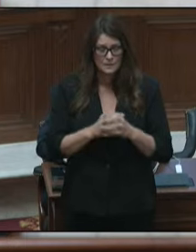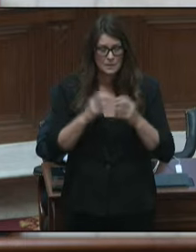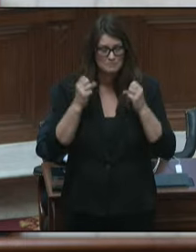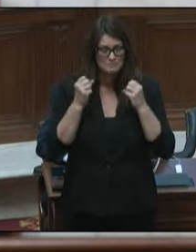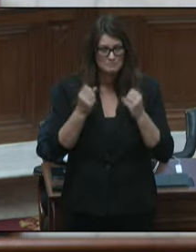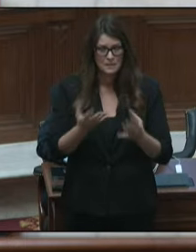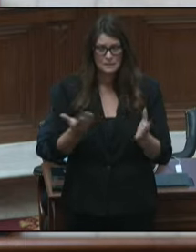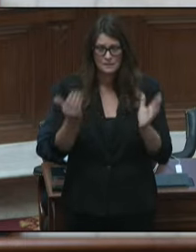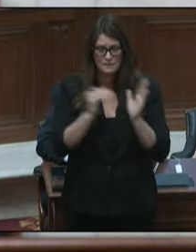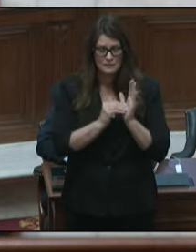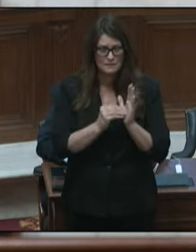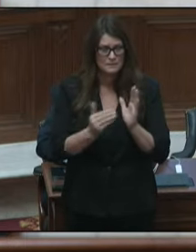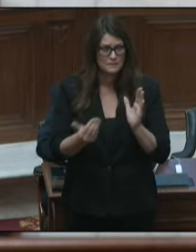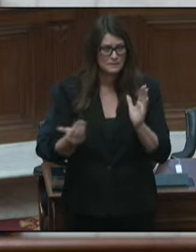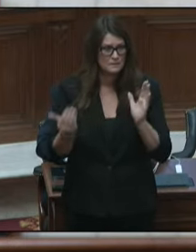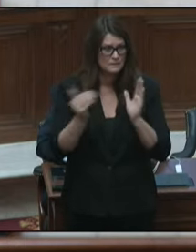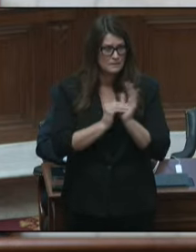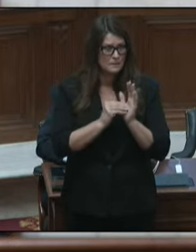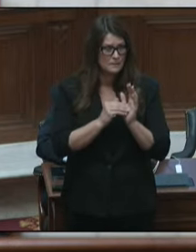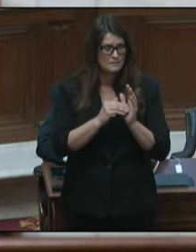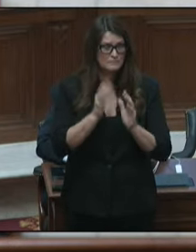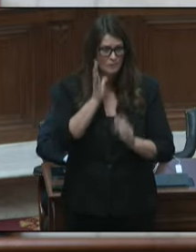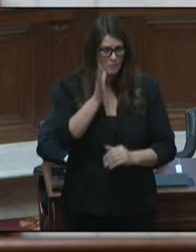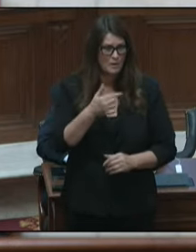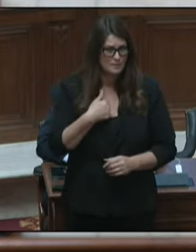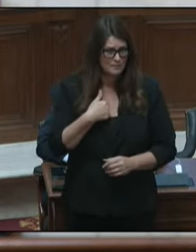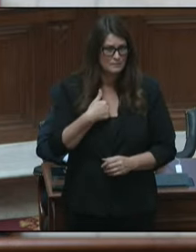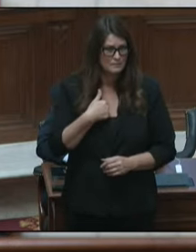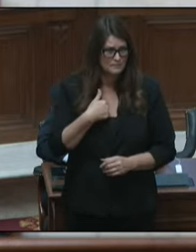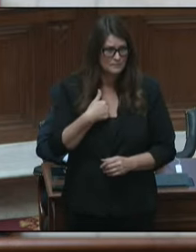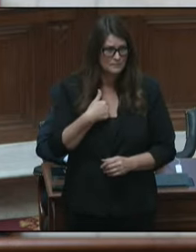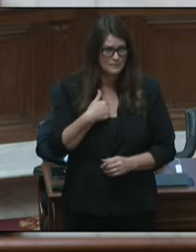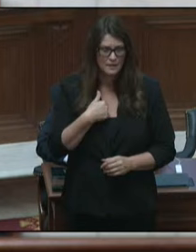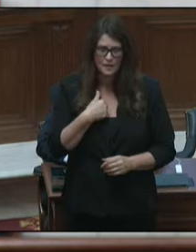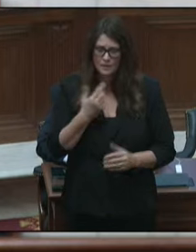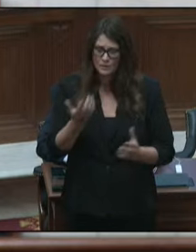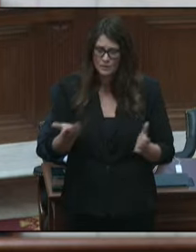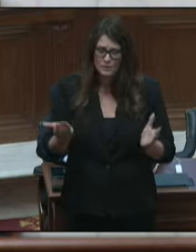1,000 times over, I'd do it again. And